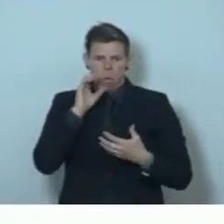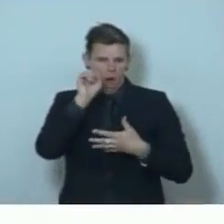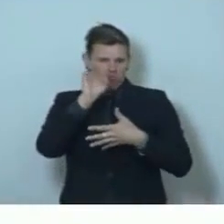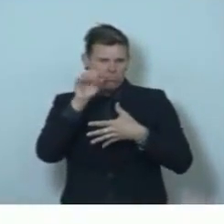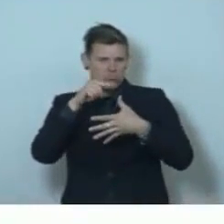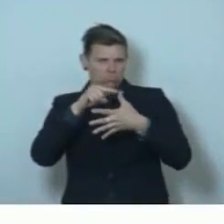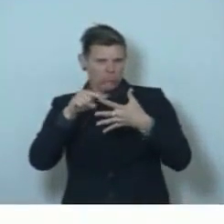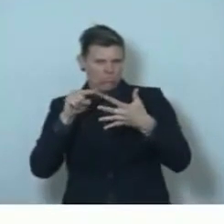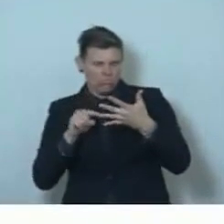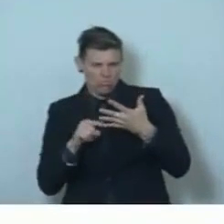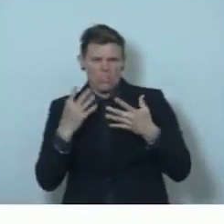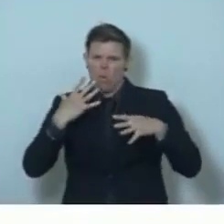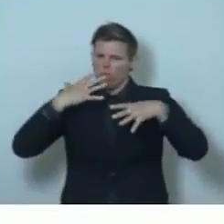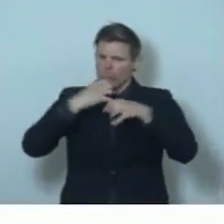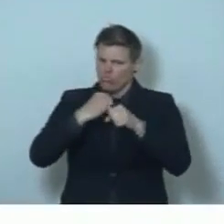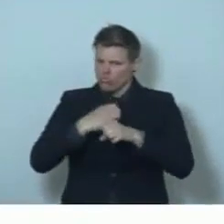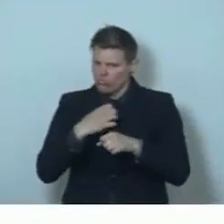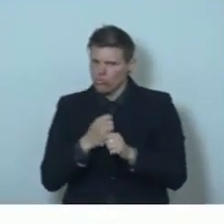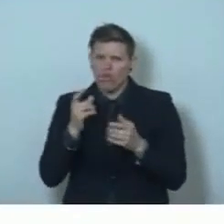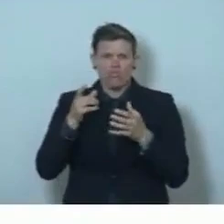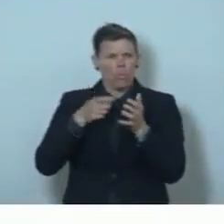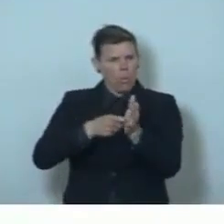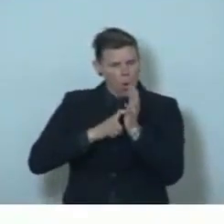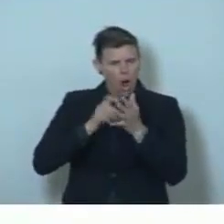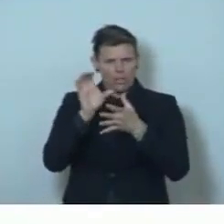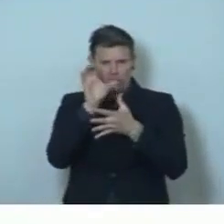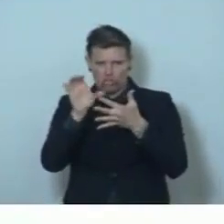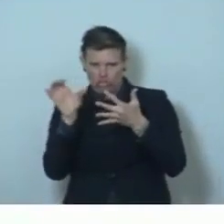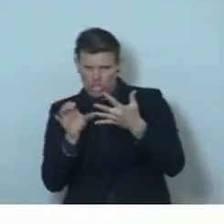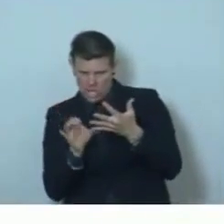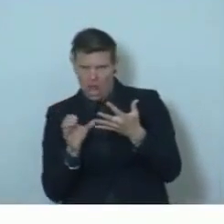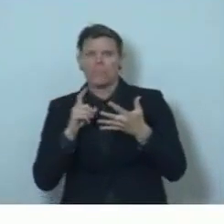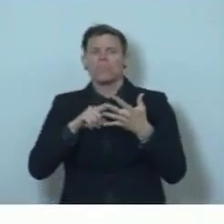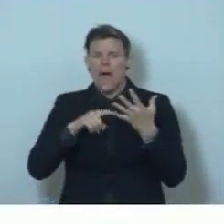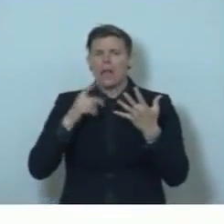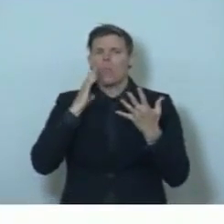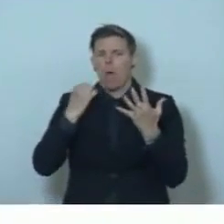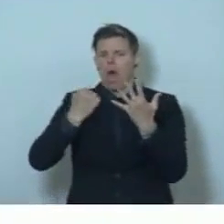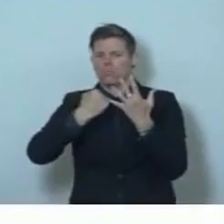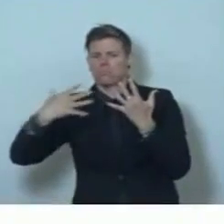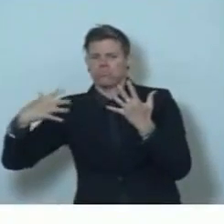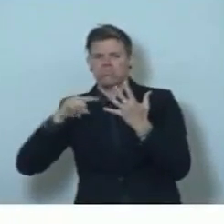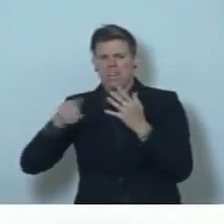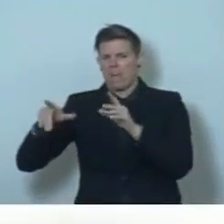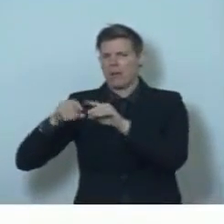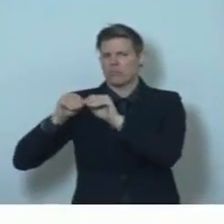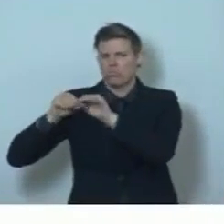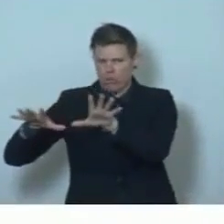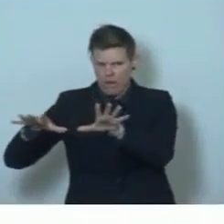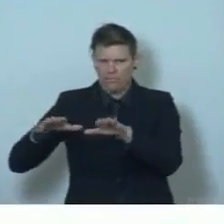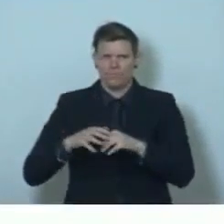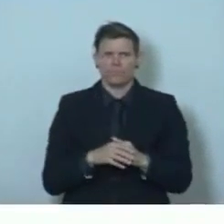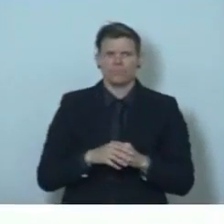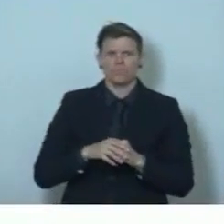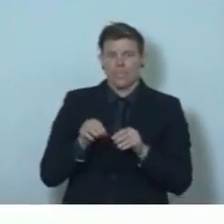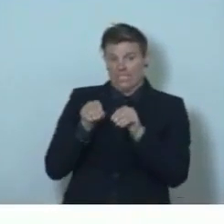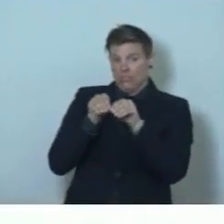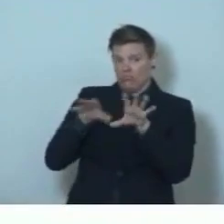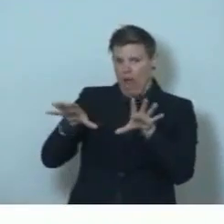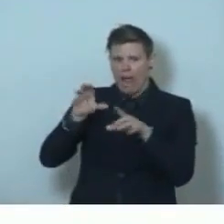spend a little bit more time on spread because we got a lot of questions about that last week. The spread rate, I'll talk about in a